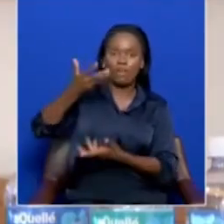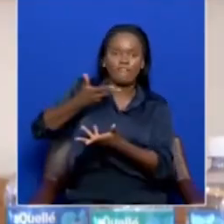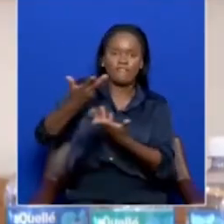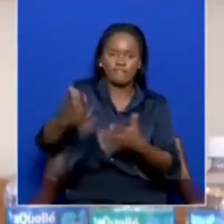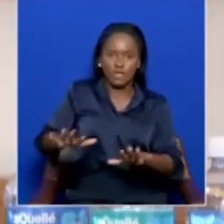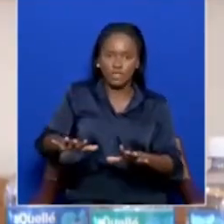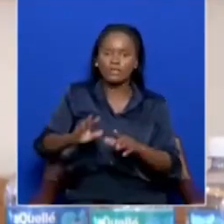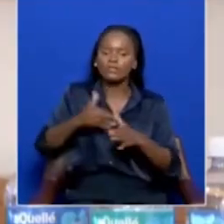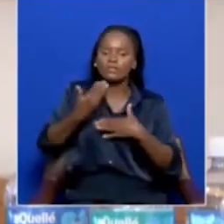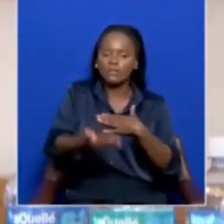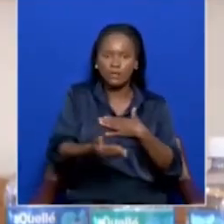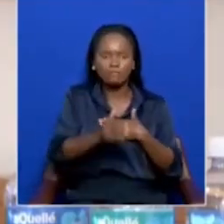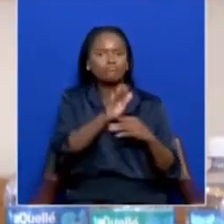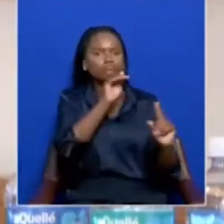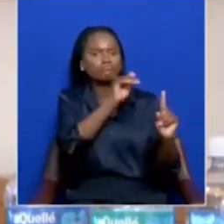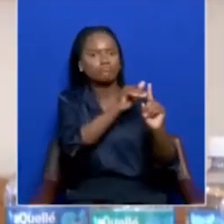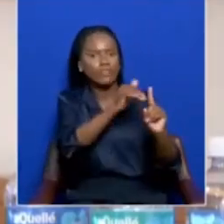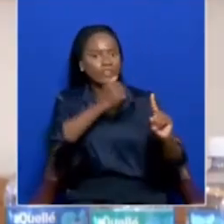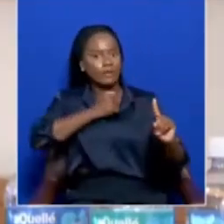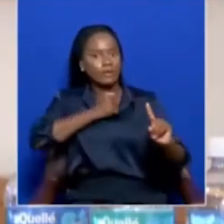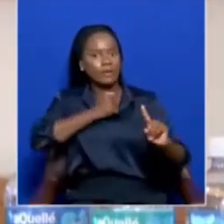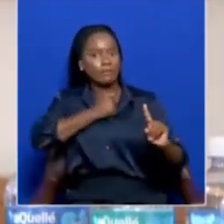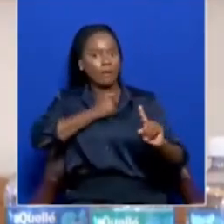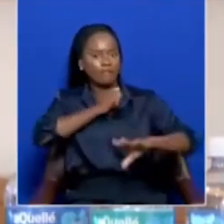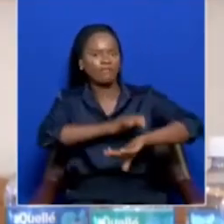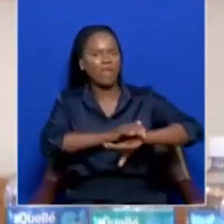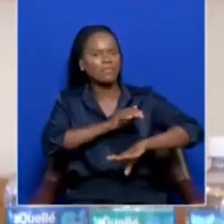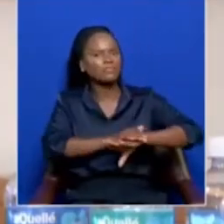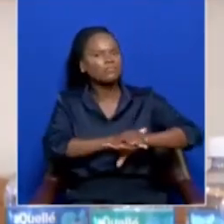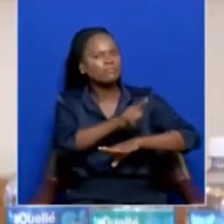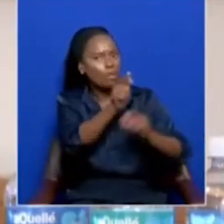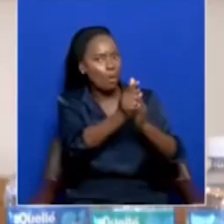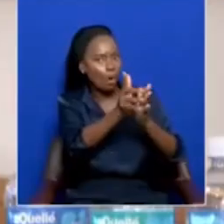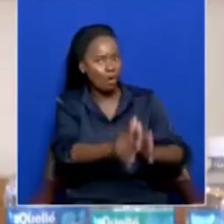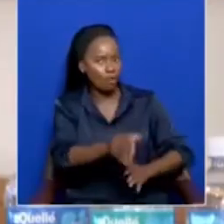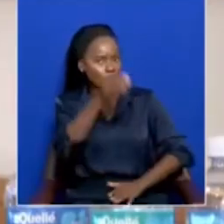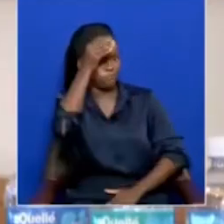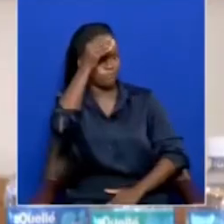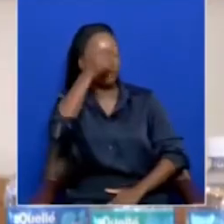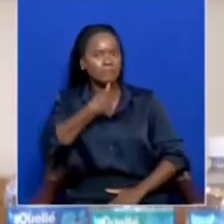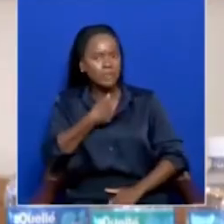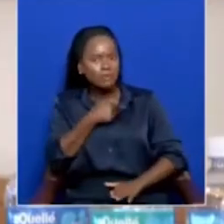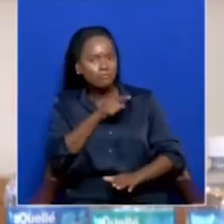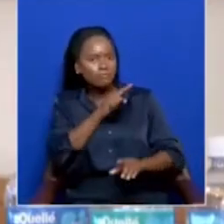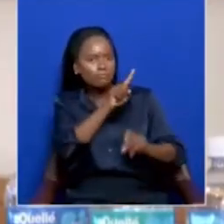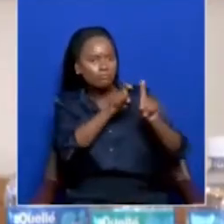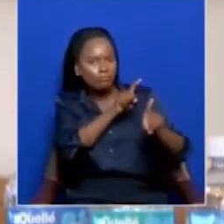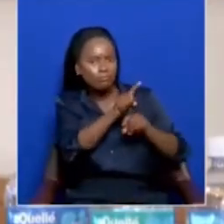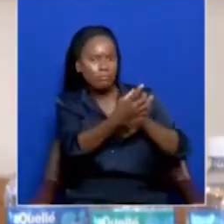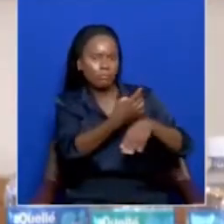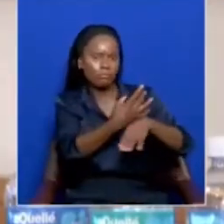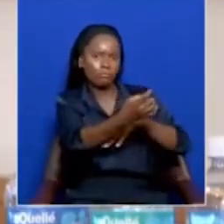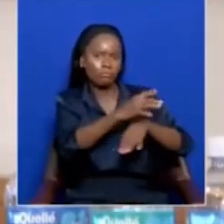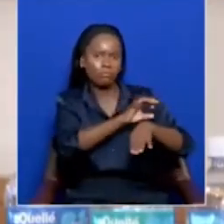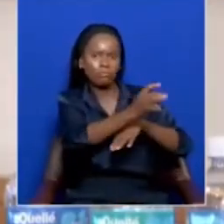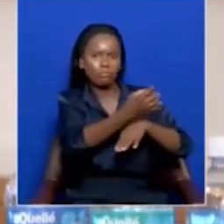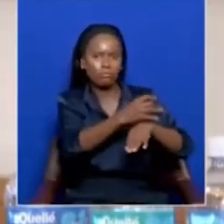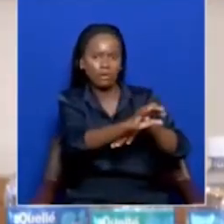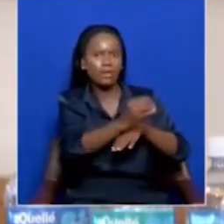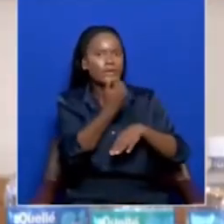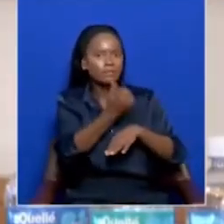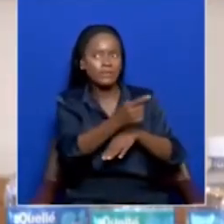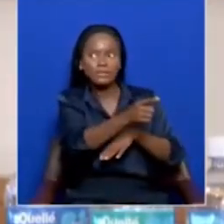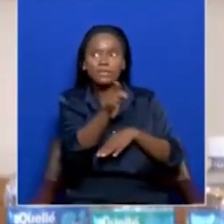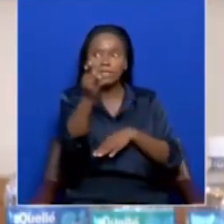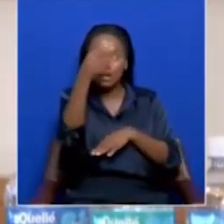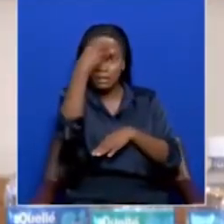seek just an advice pertaining the call that I had with the minister. The friend of mine advised me that I should